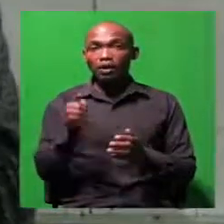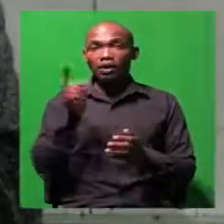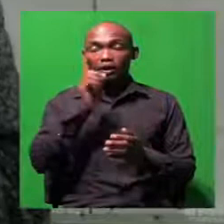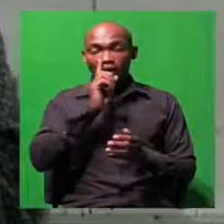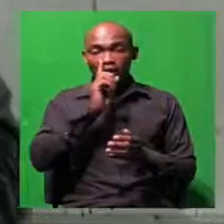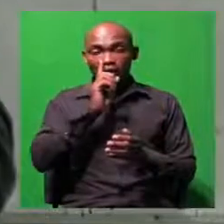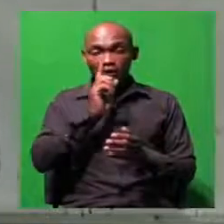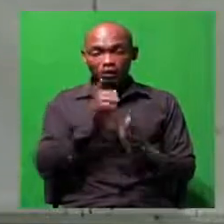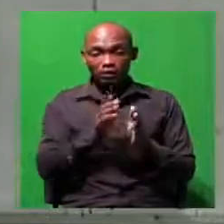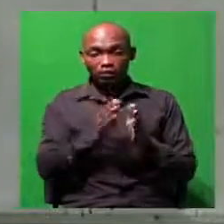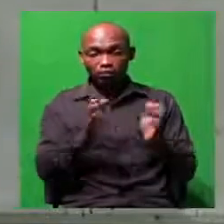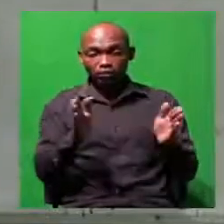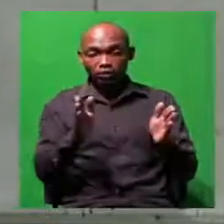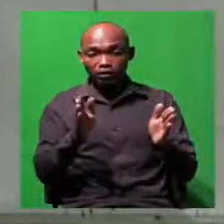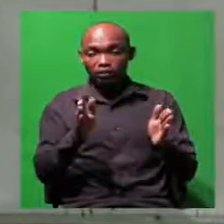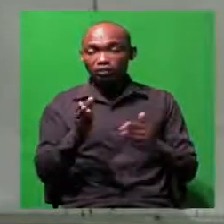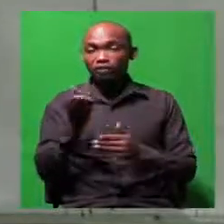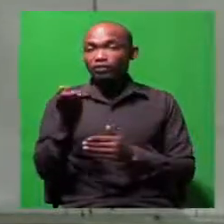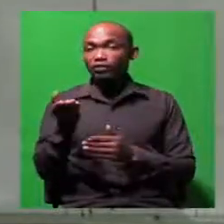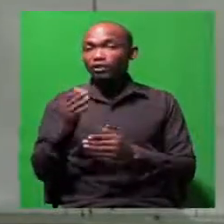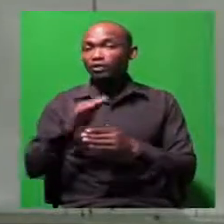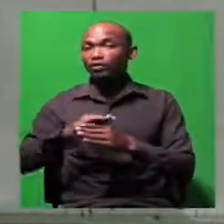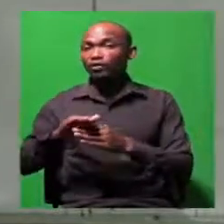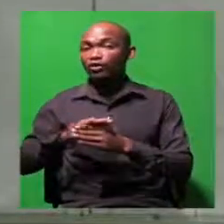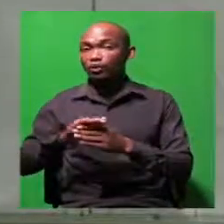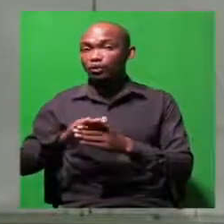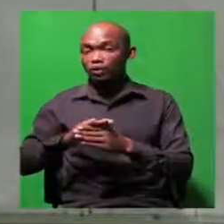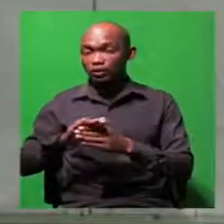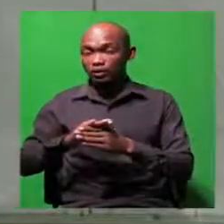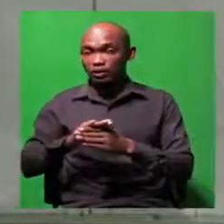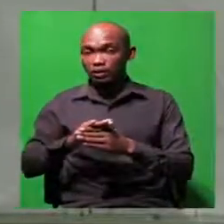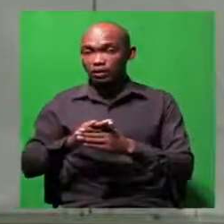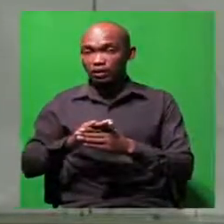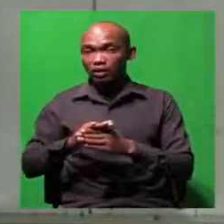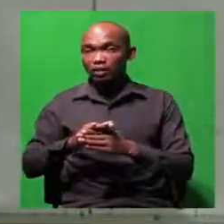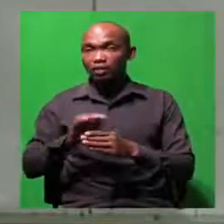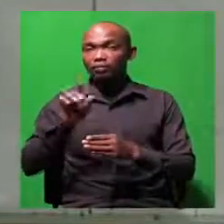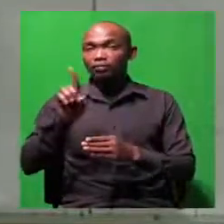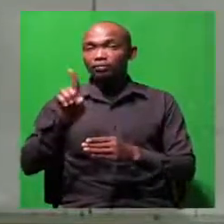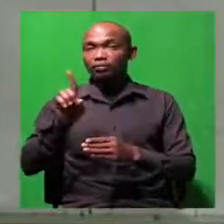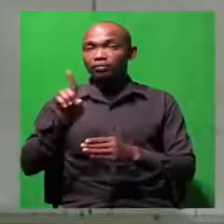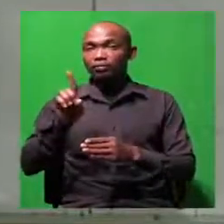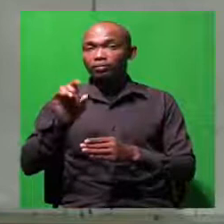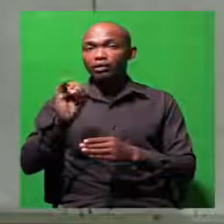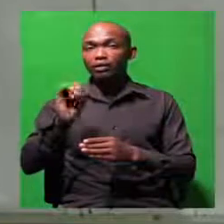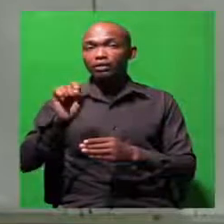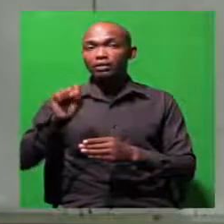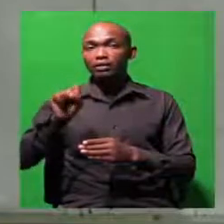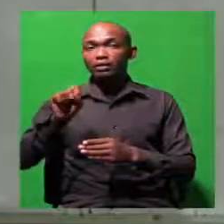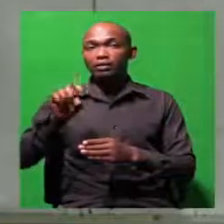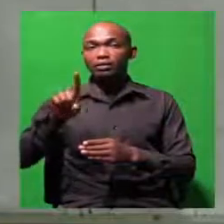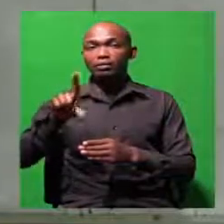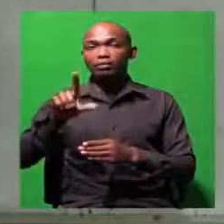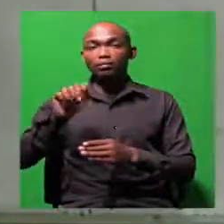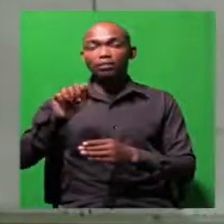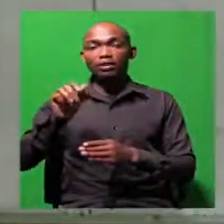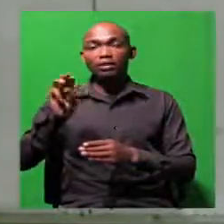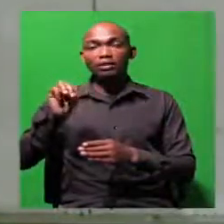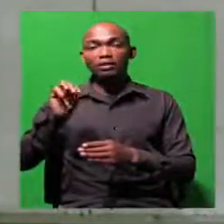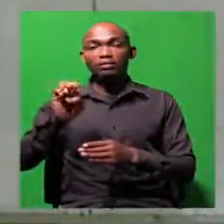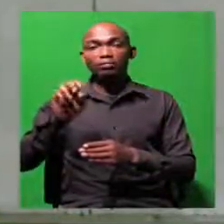stone by the use of the displacement method. We are going to